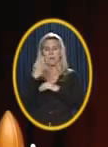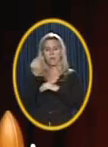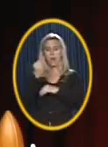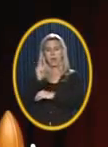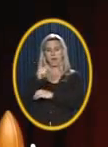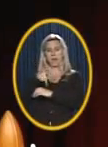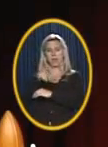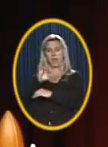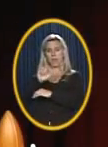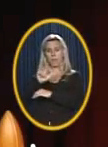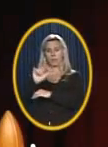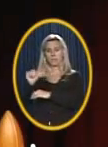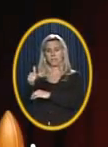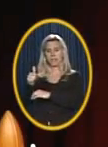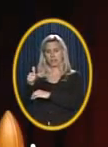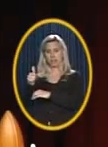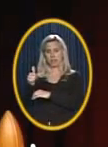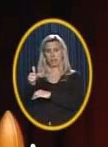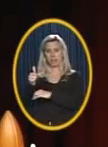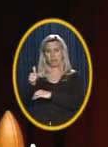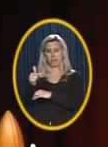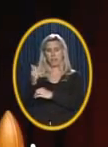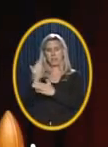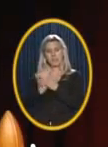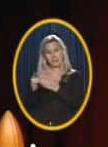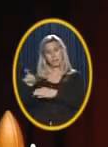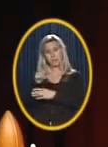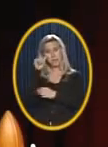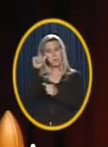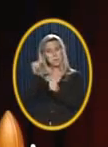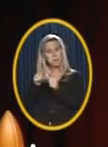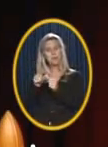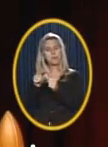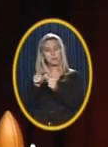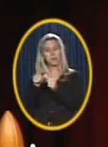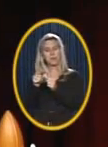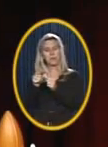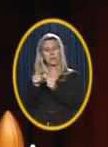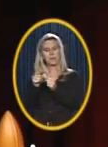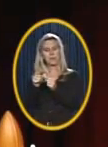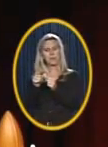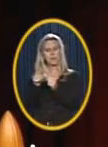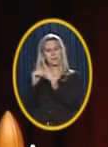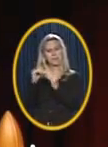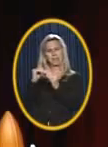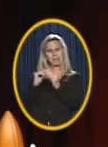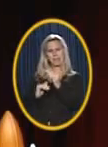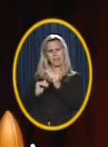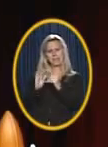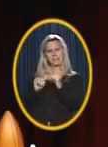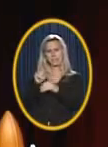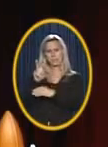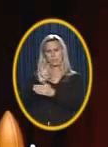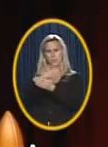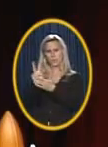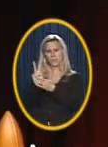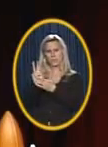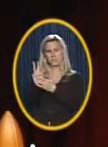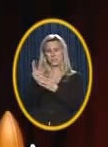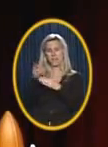10th. Which some of you might remember, that was a little less than 2 weeks after Ronald Reagan was